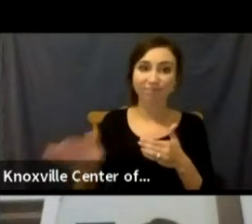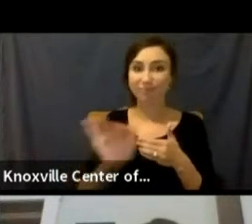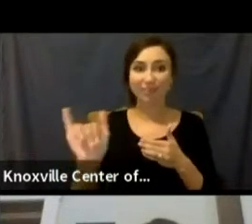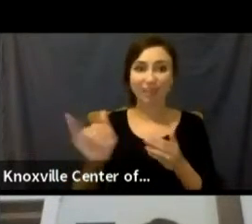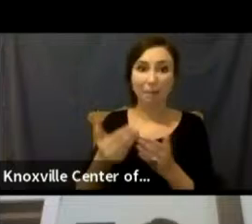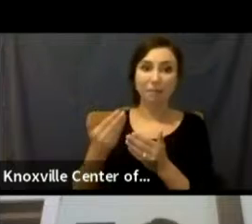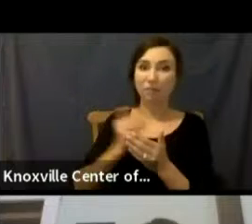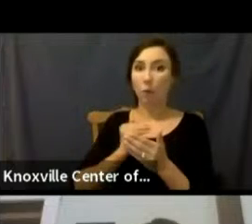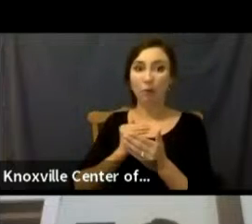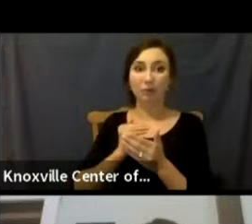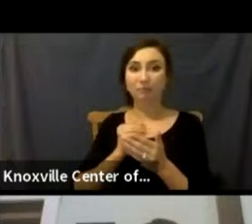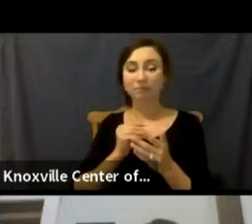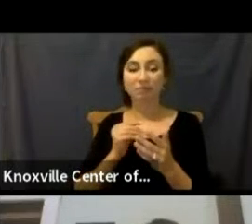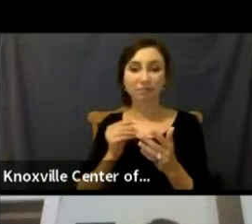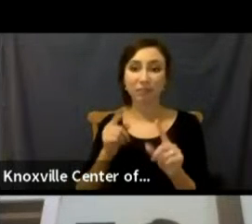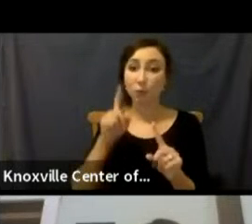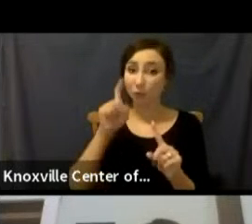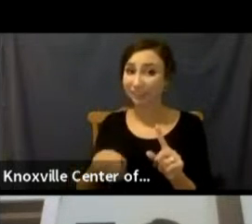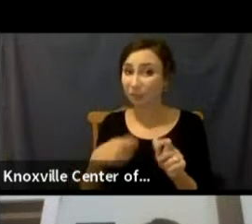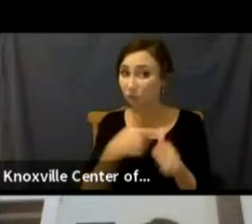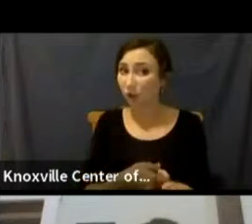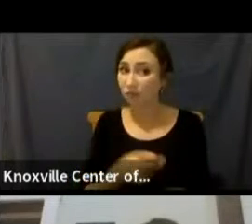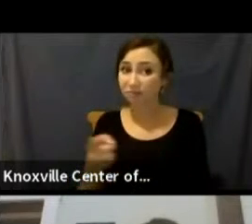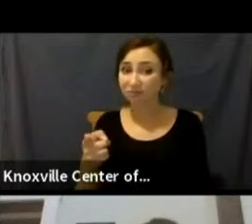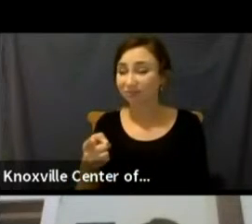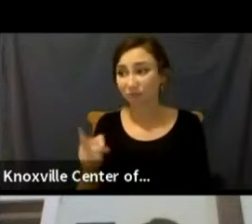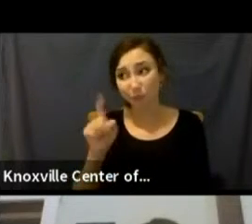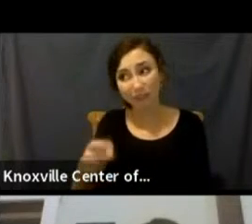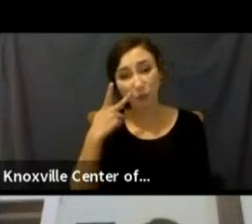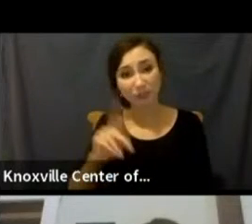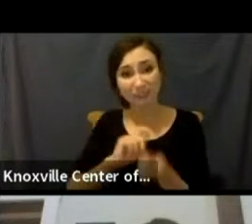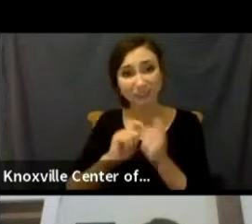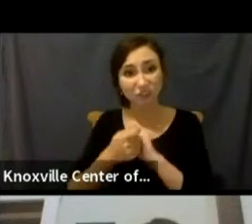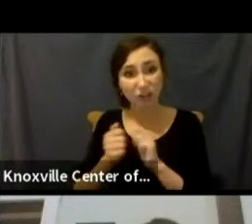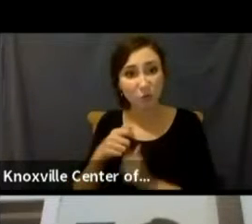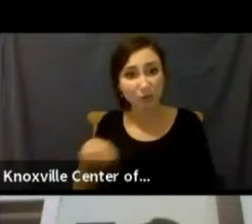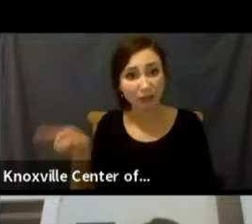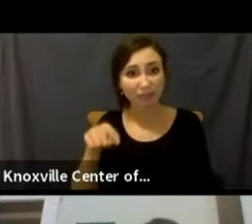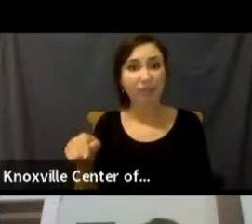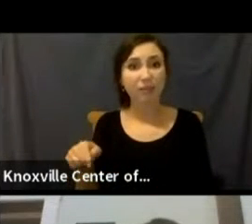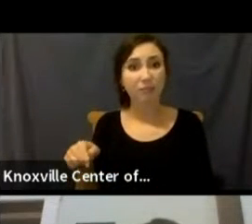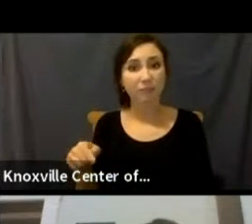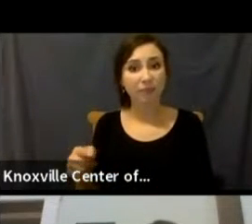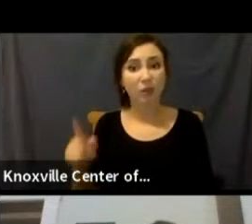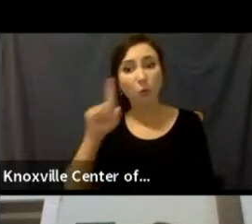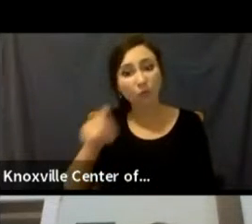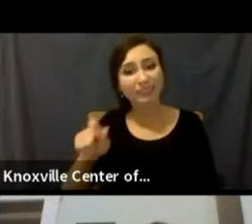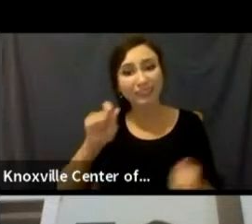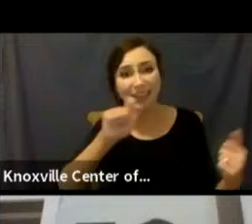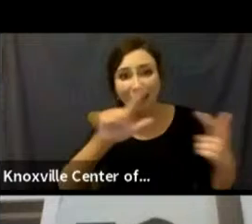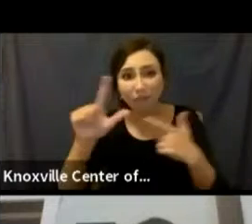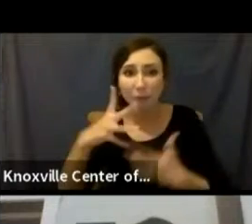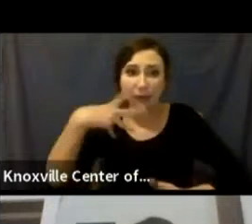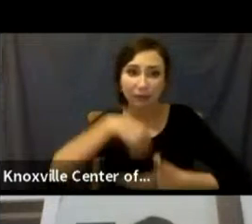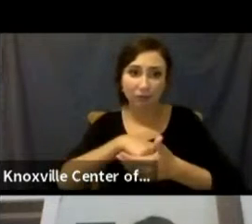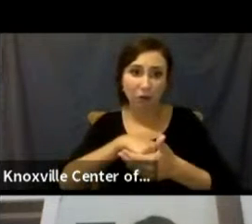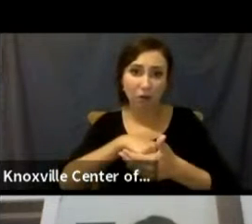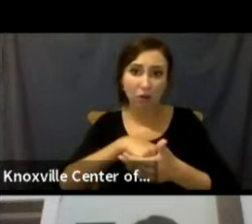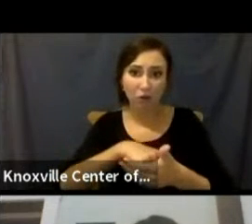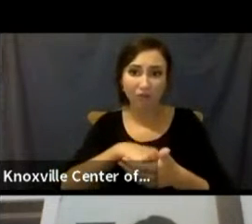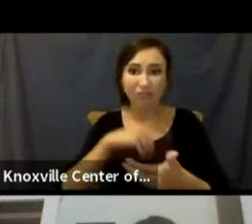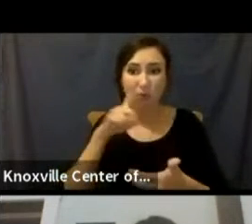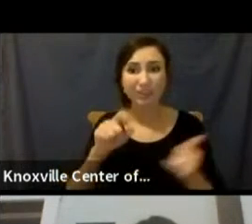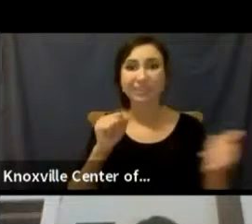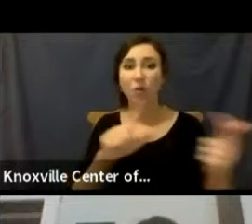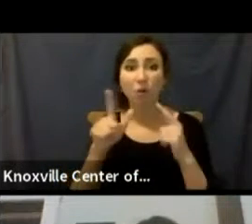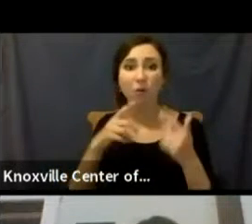part in this. And we really need to see a change there, because, again, we need everybody involved and we need everybody's